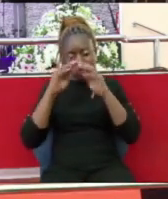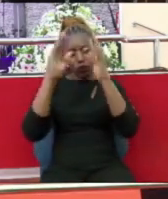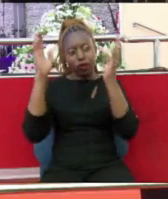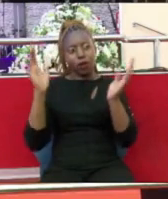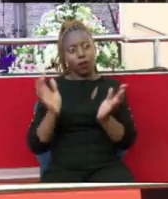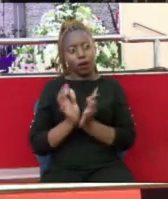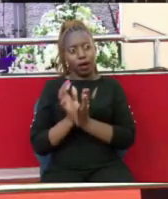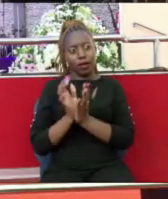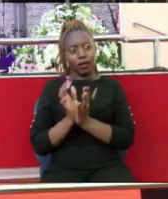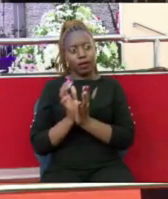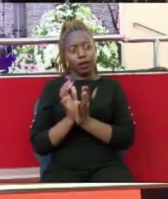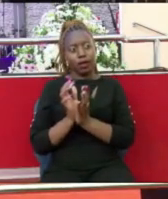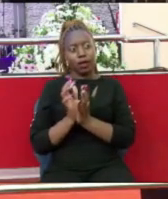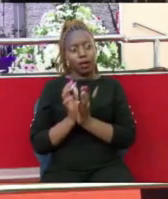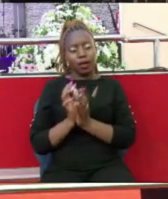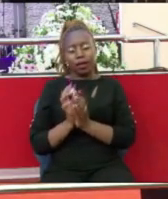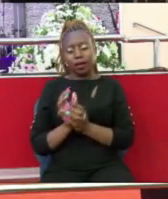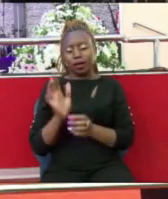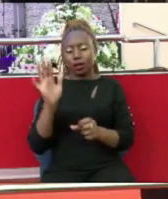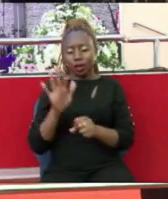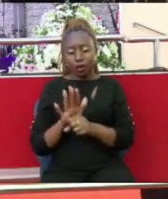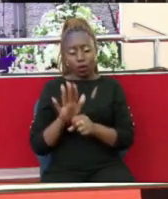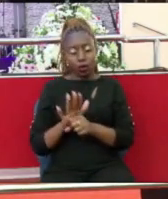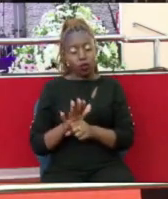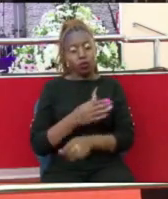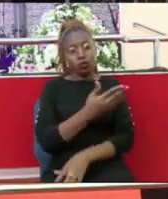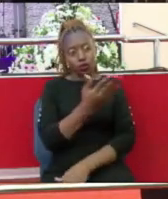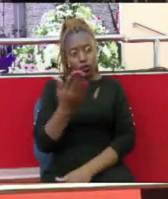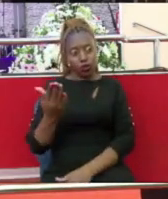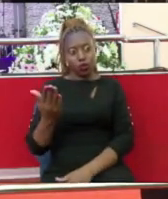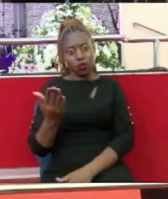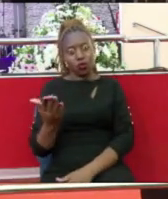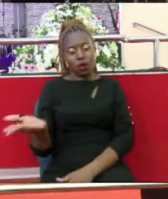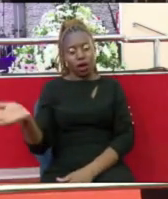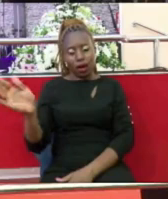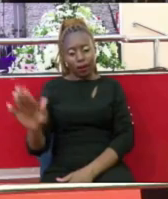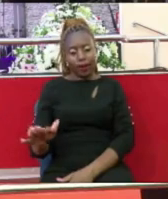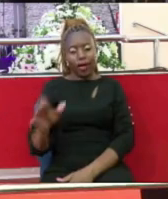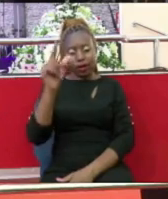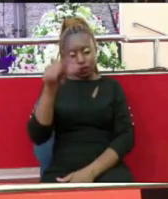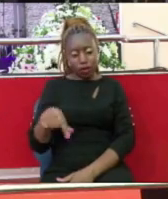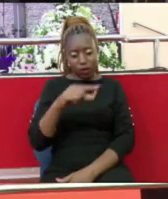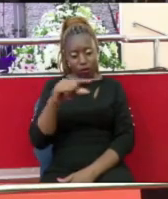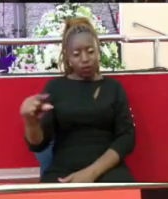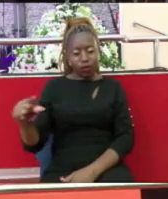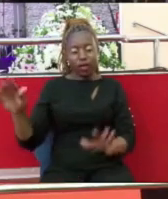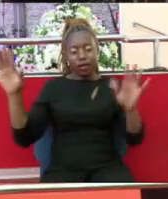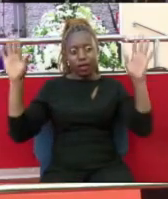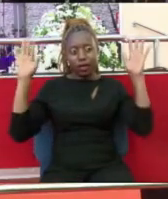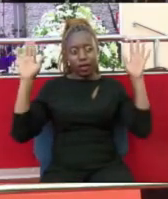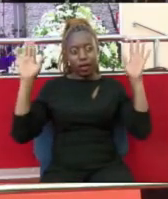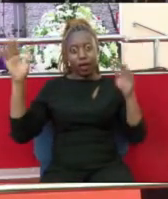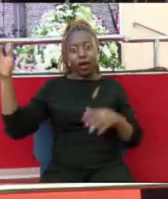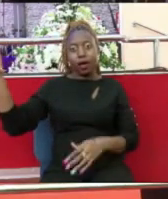have overwhelmed you. Zimekuweza. Come back to the cross and surrender again. Njoo tena katika msalaba ujitoe tena. Have in the God